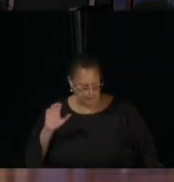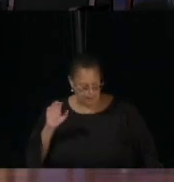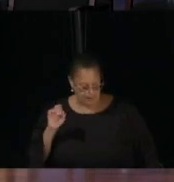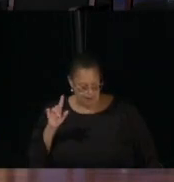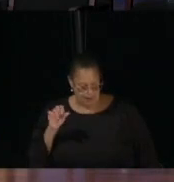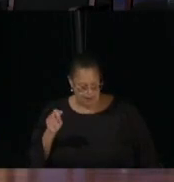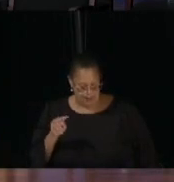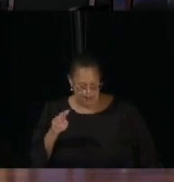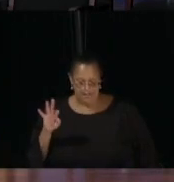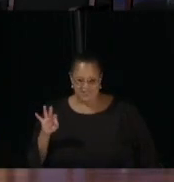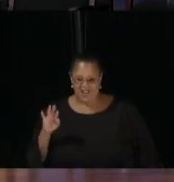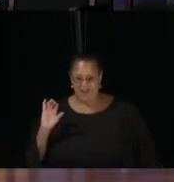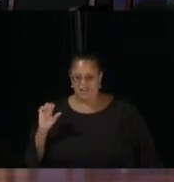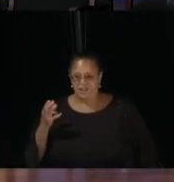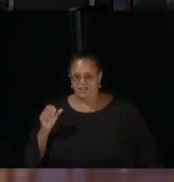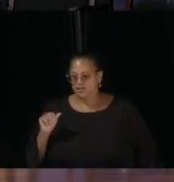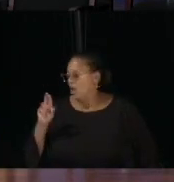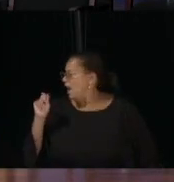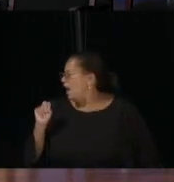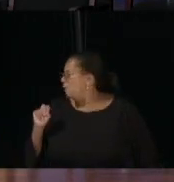Colin Phi Chan.